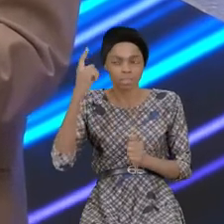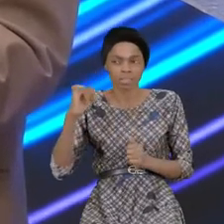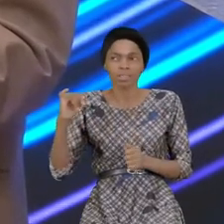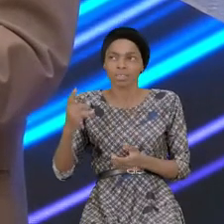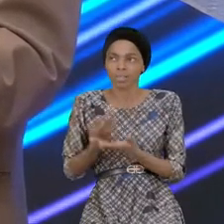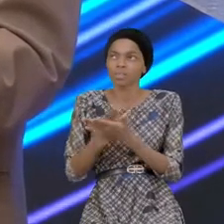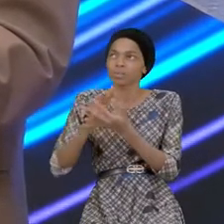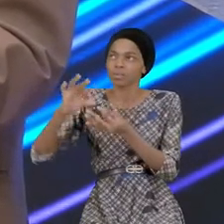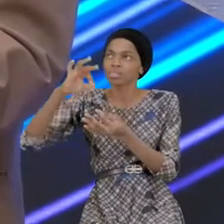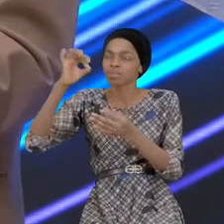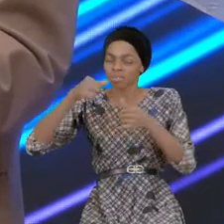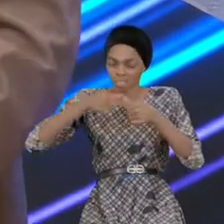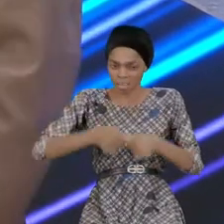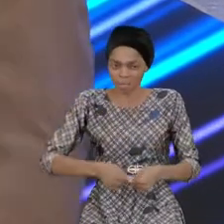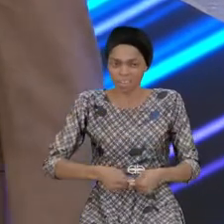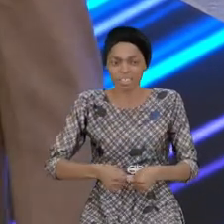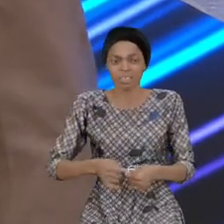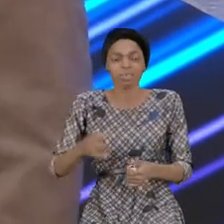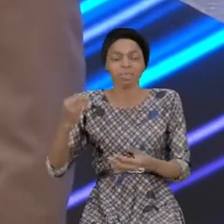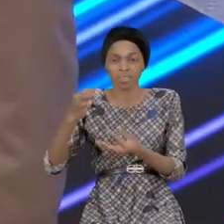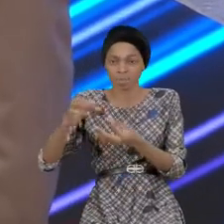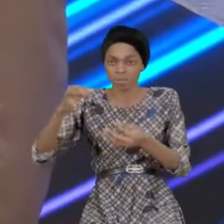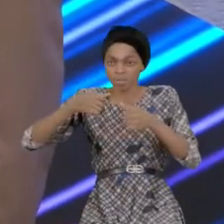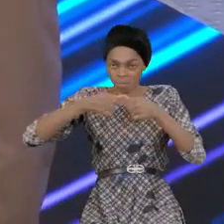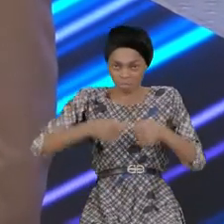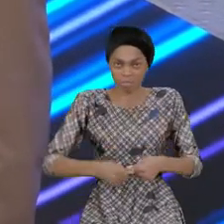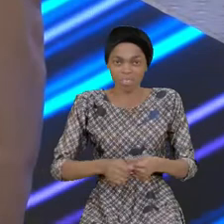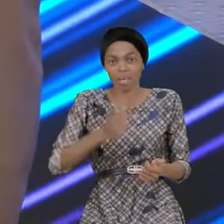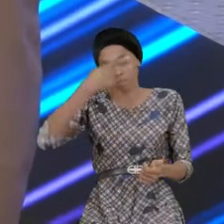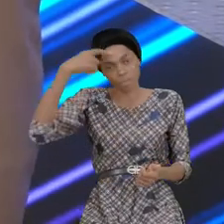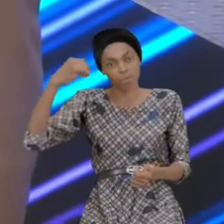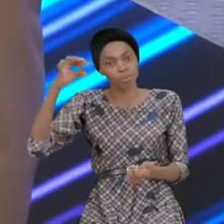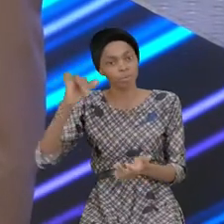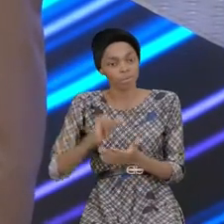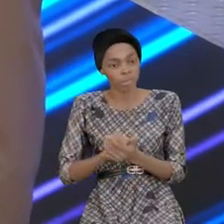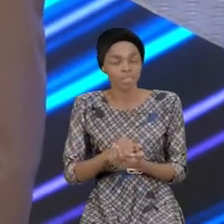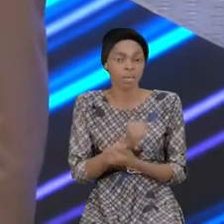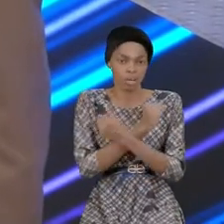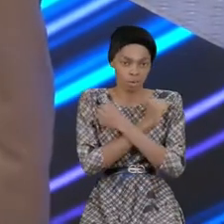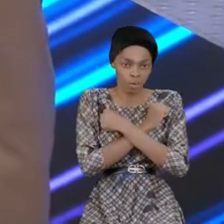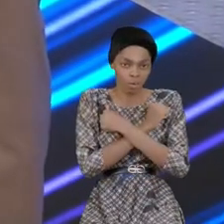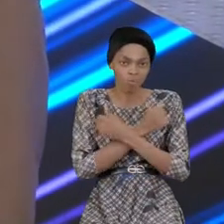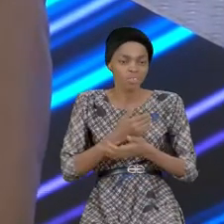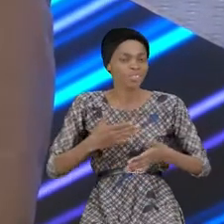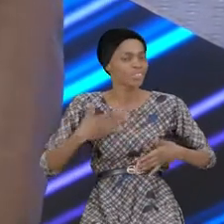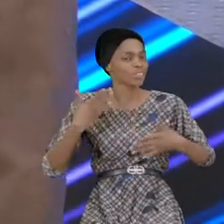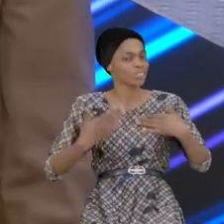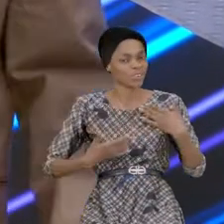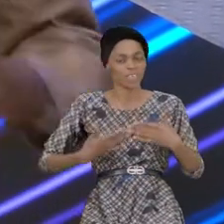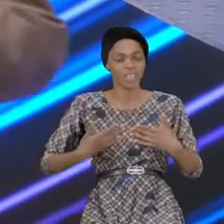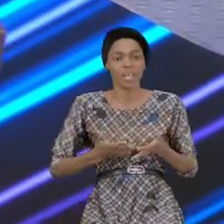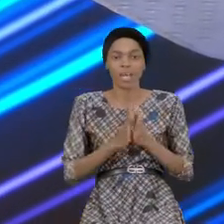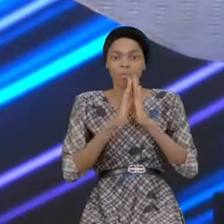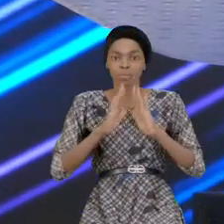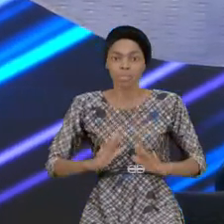The Spirit remains. And because of that, love, joy, peace abide